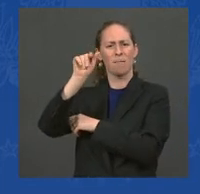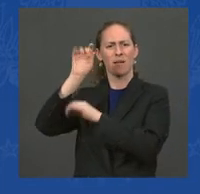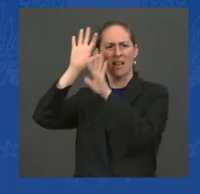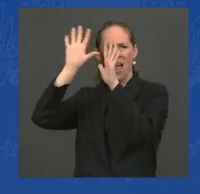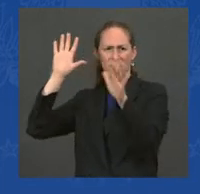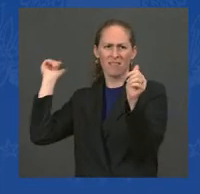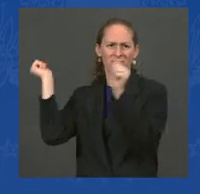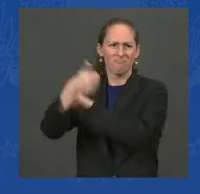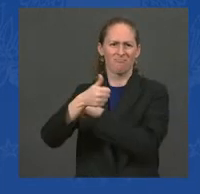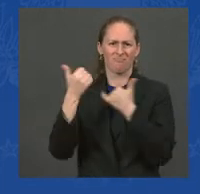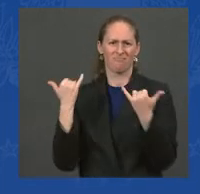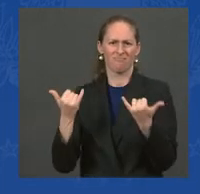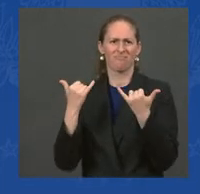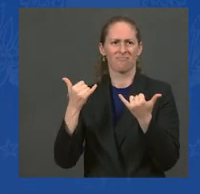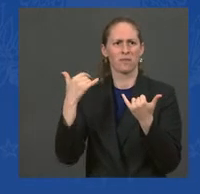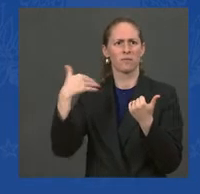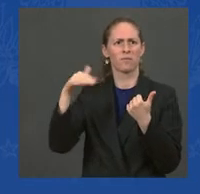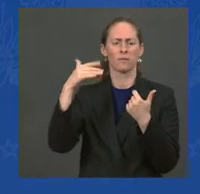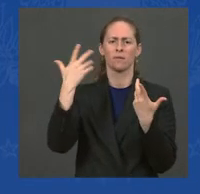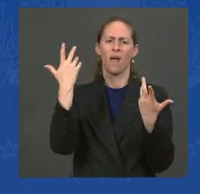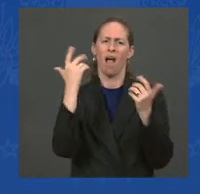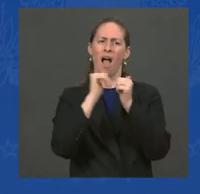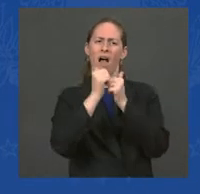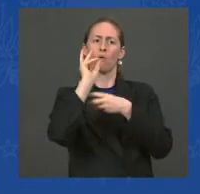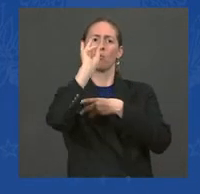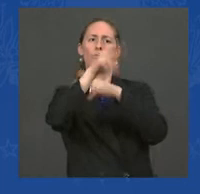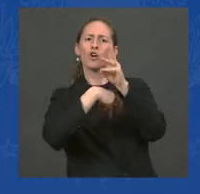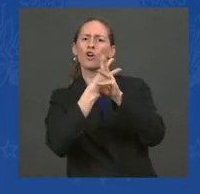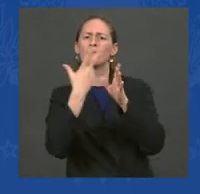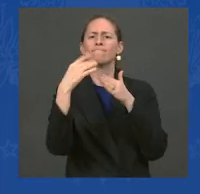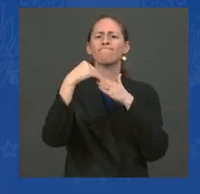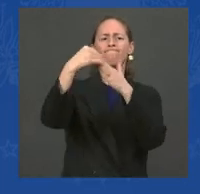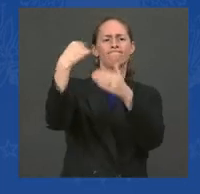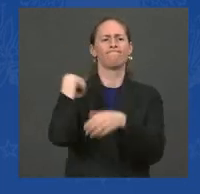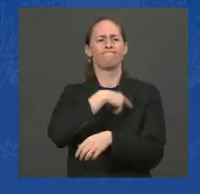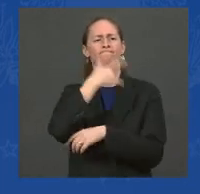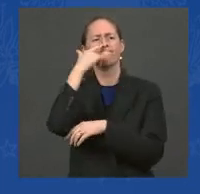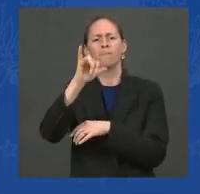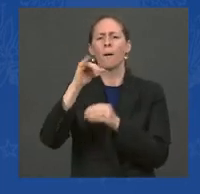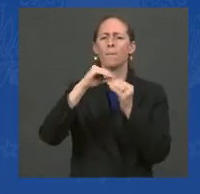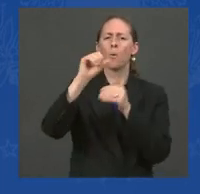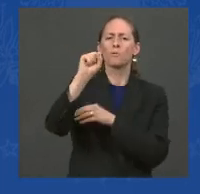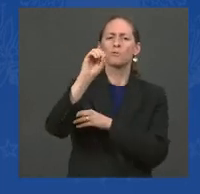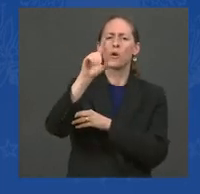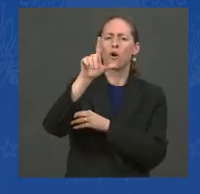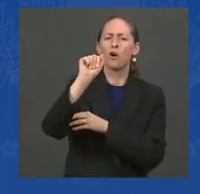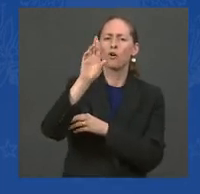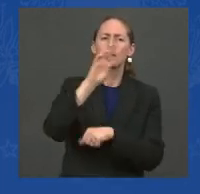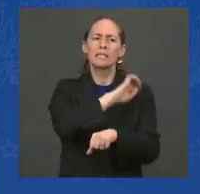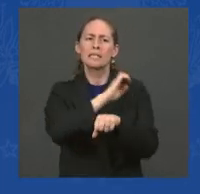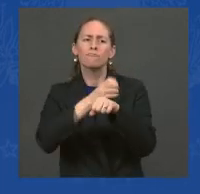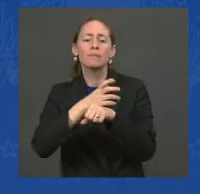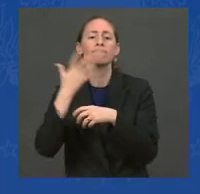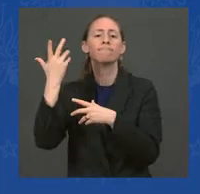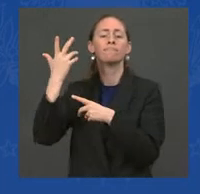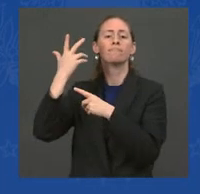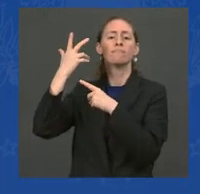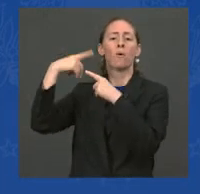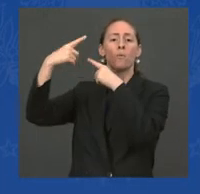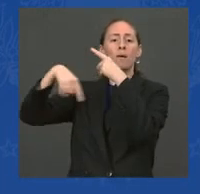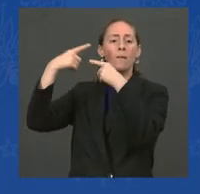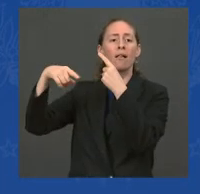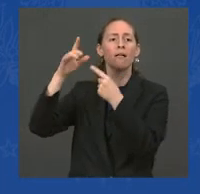energy industries like solar and wind power. The whole world knows that the future of the auto industry is